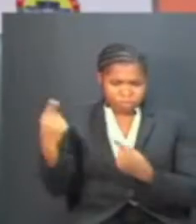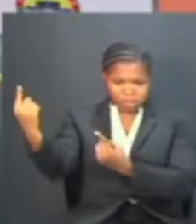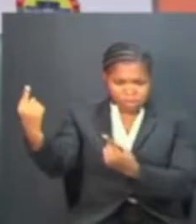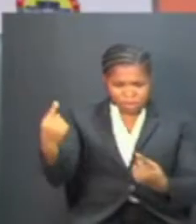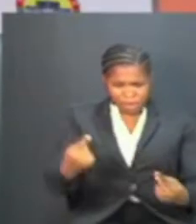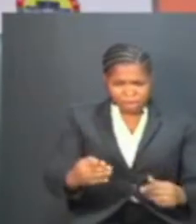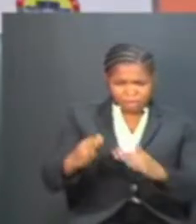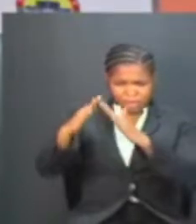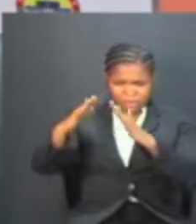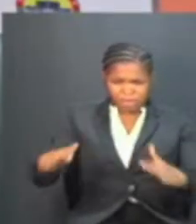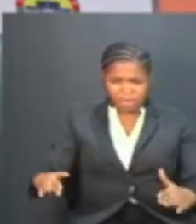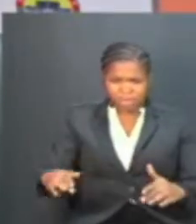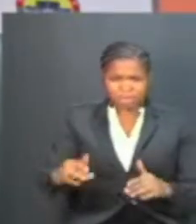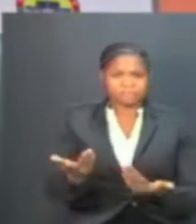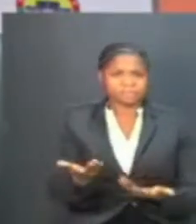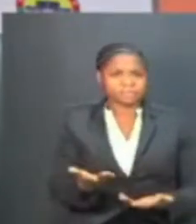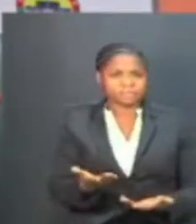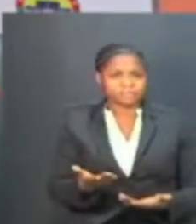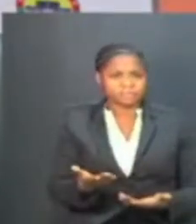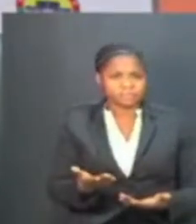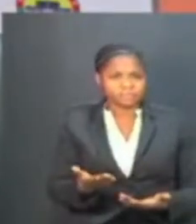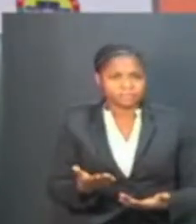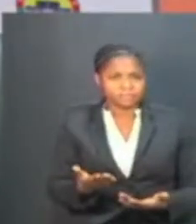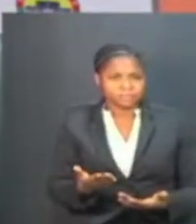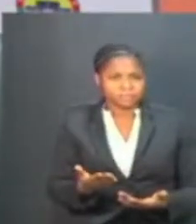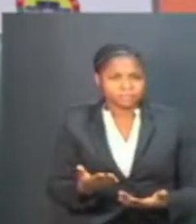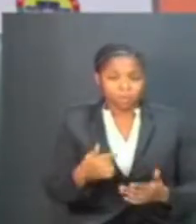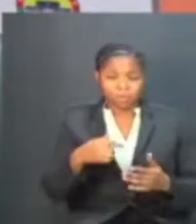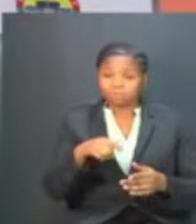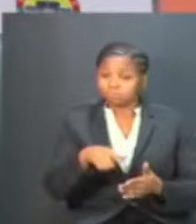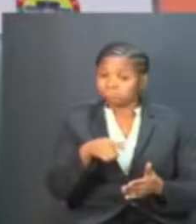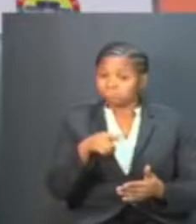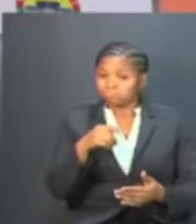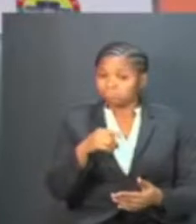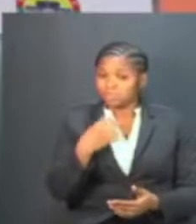He has refused to stick himself with,